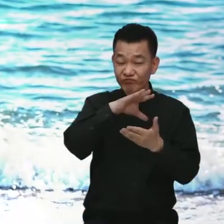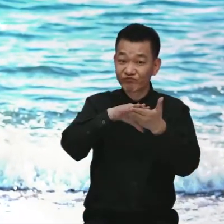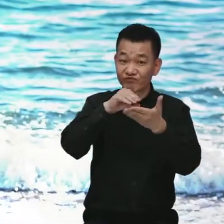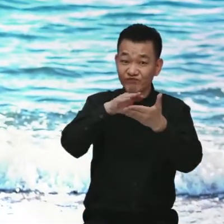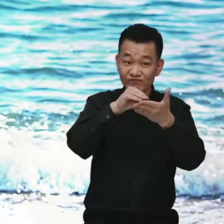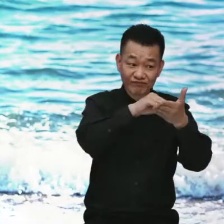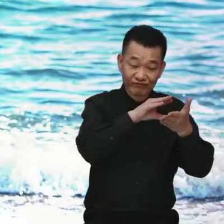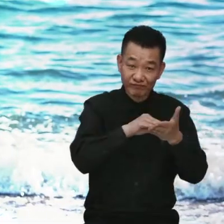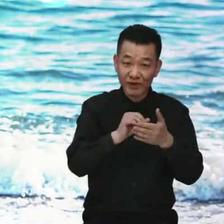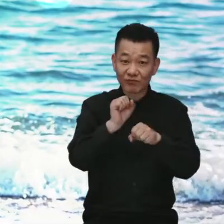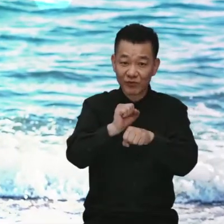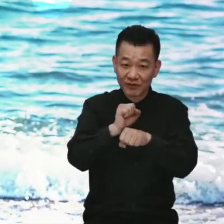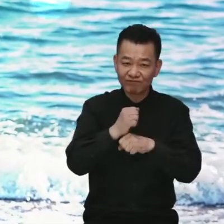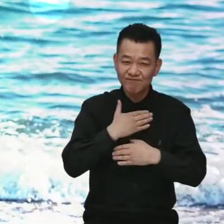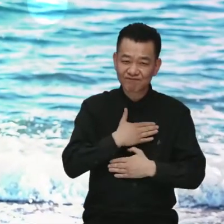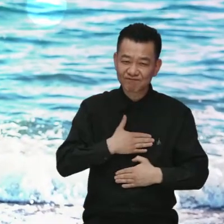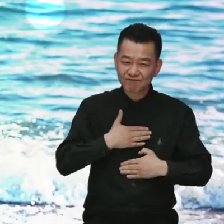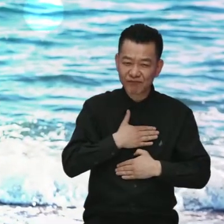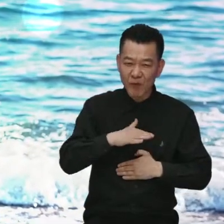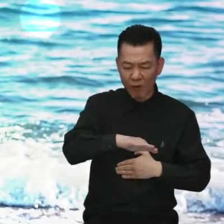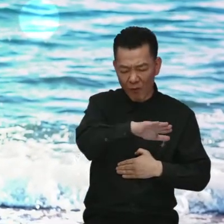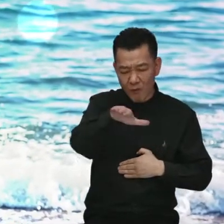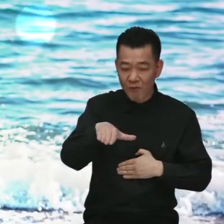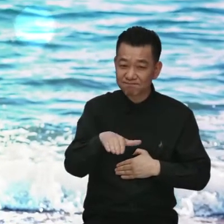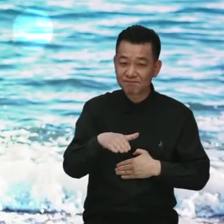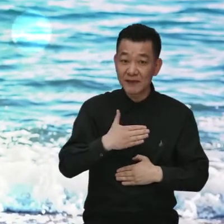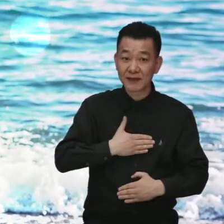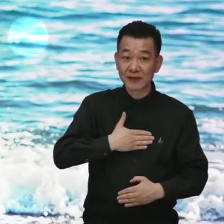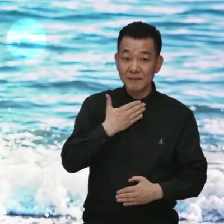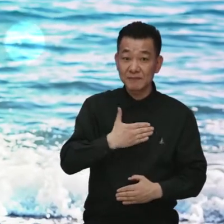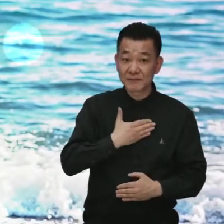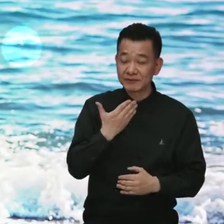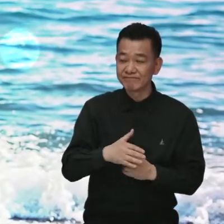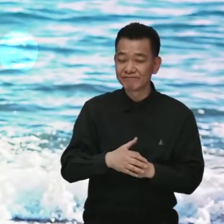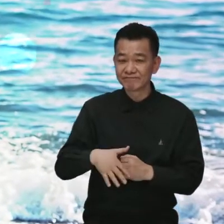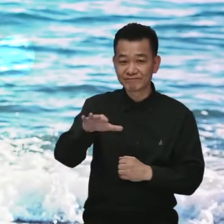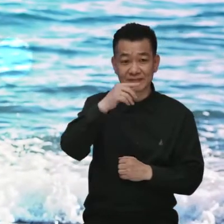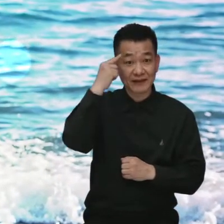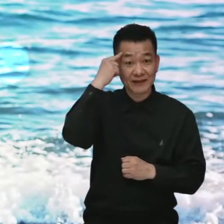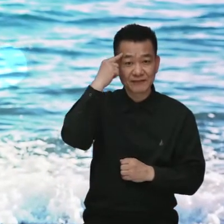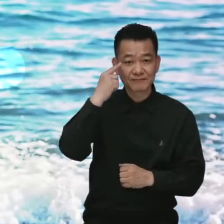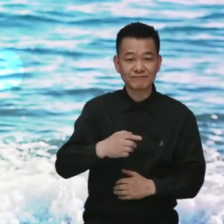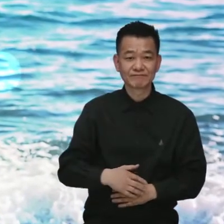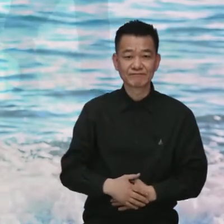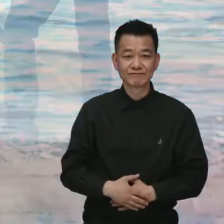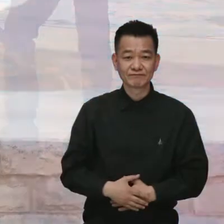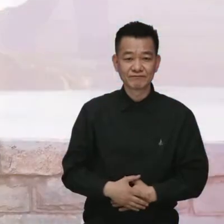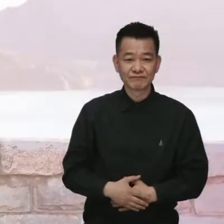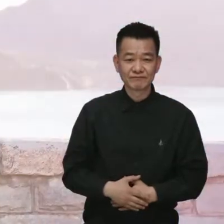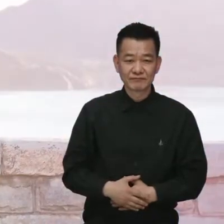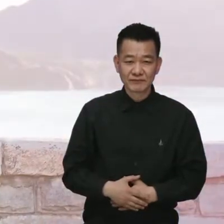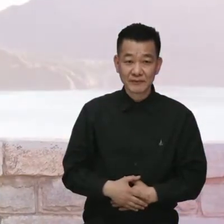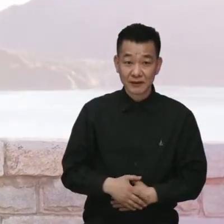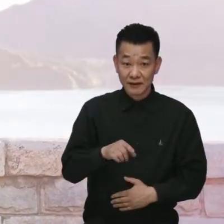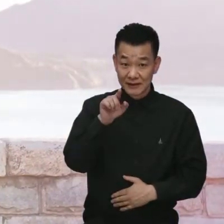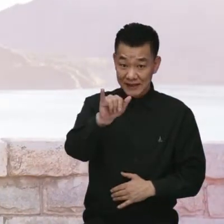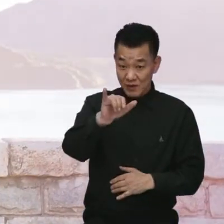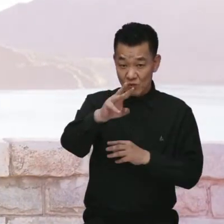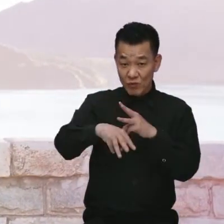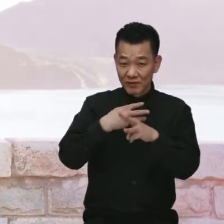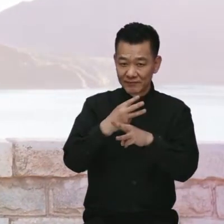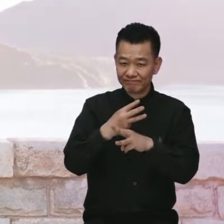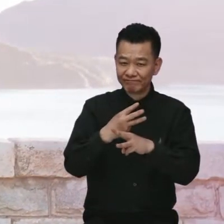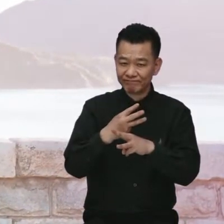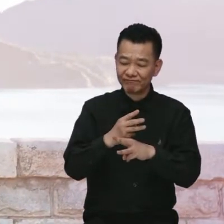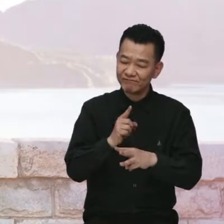When anyone can learn, work, and enjoy their lives, I believe that we will all be happier. Let's find out